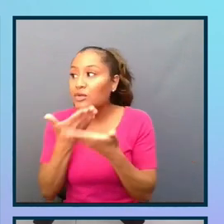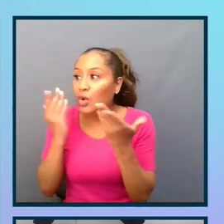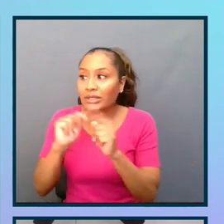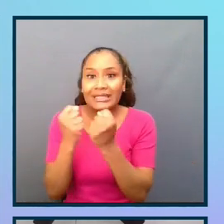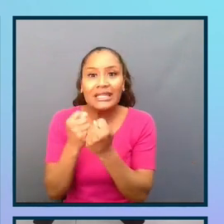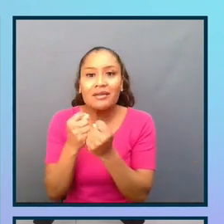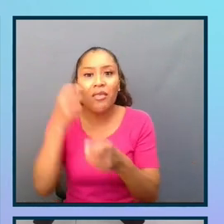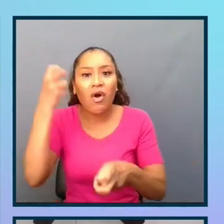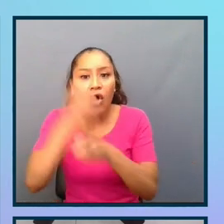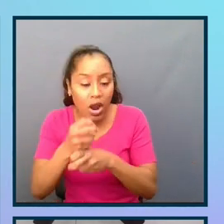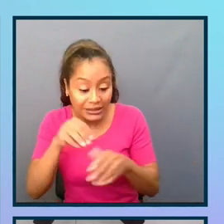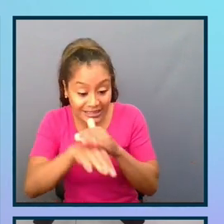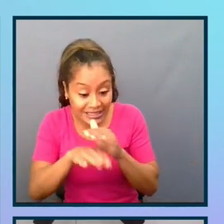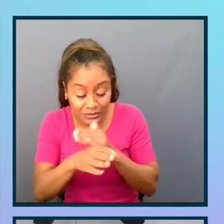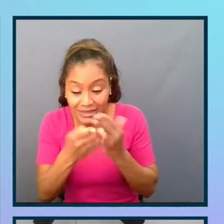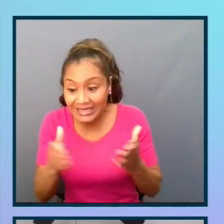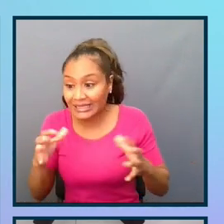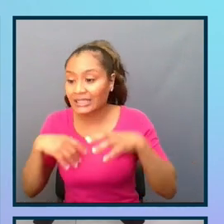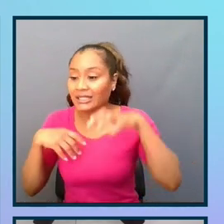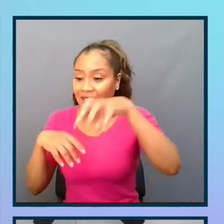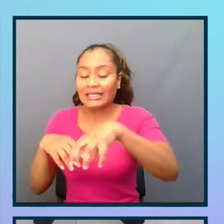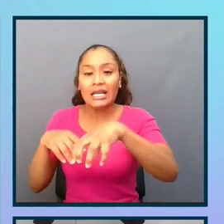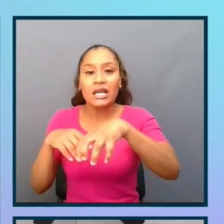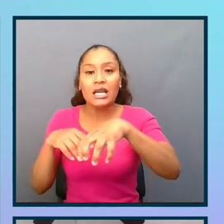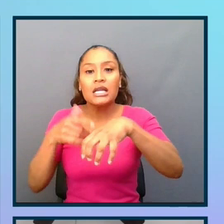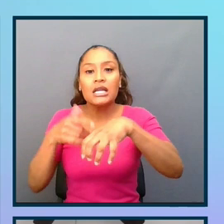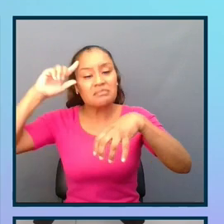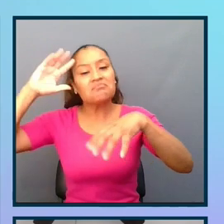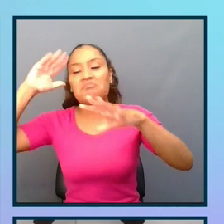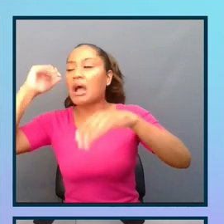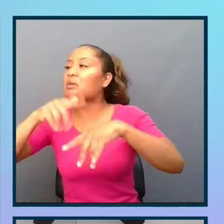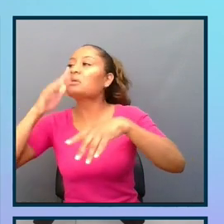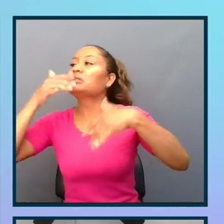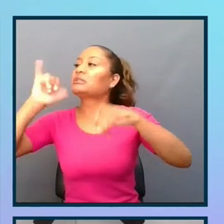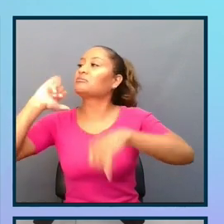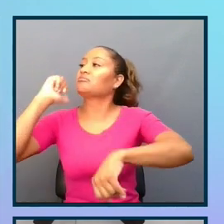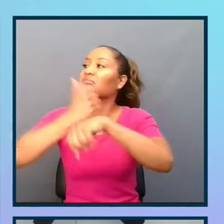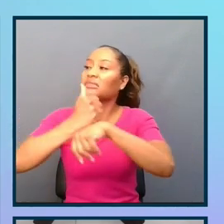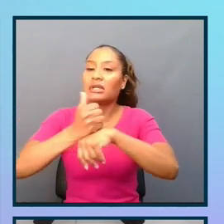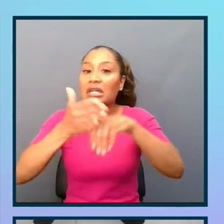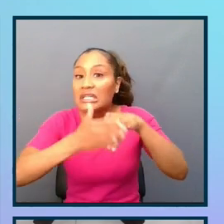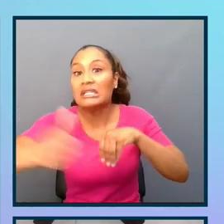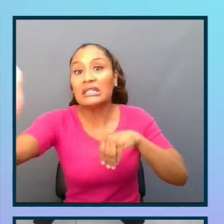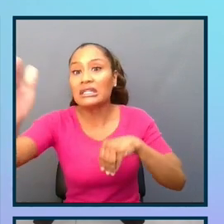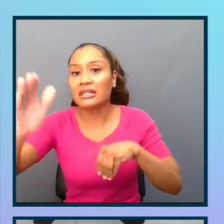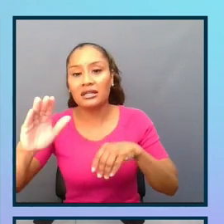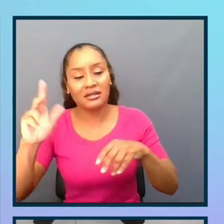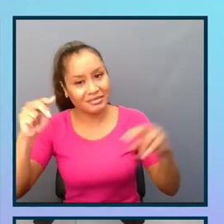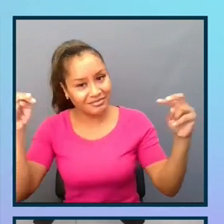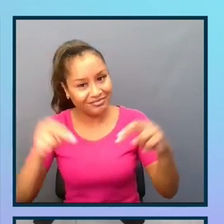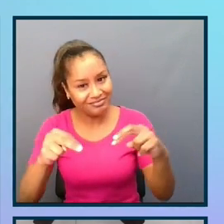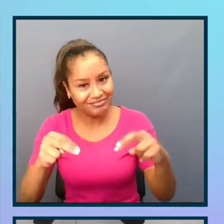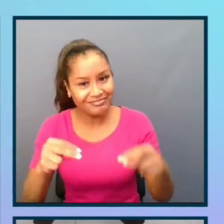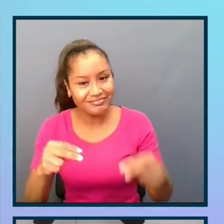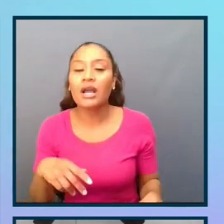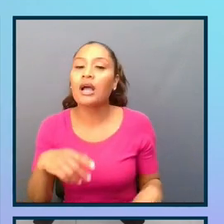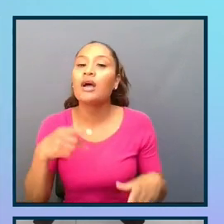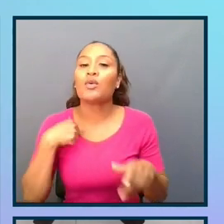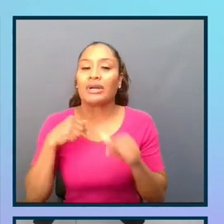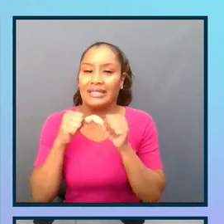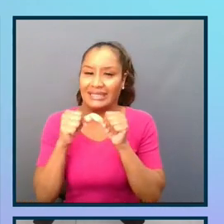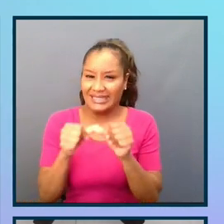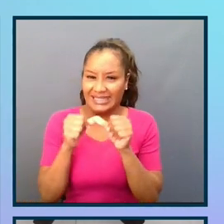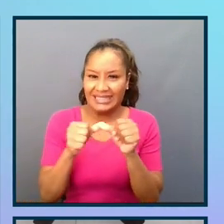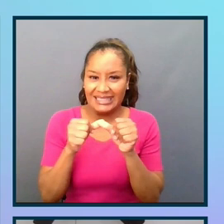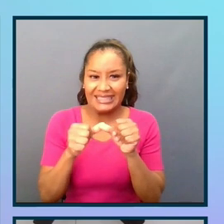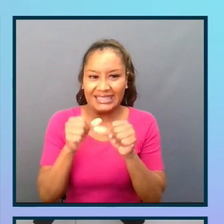take accessible components and expect them to still remain accessible after being implemented in context. We continued to